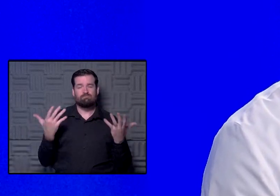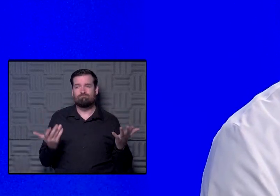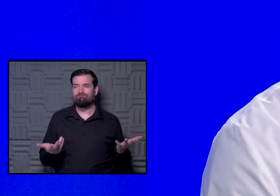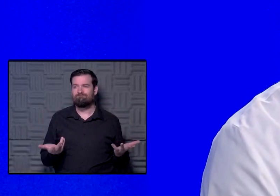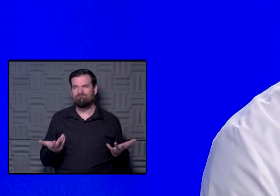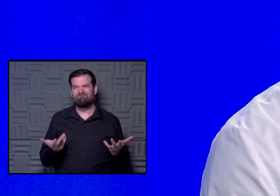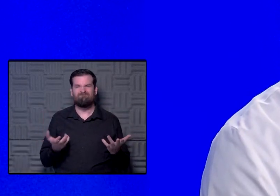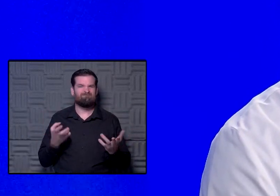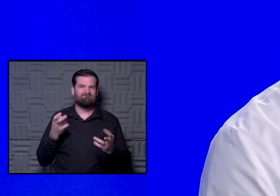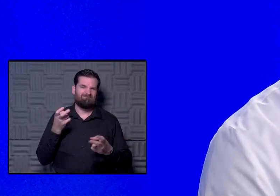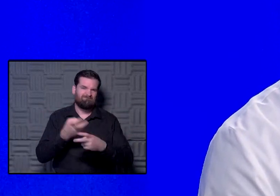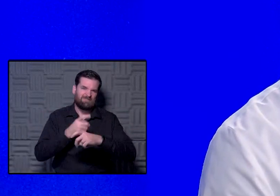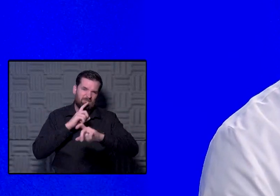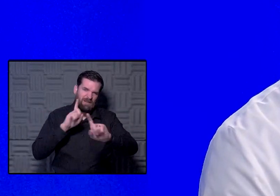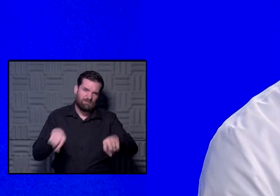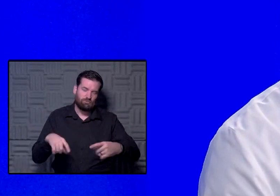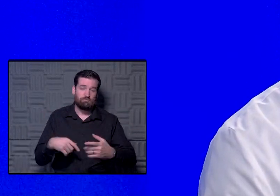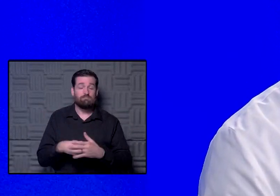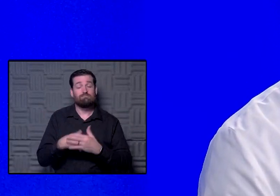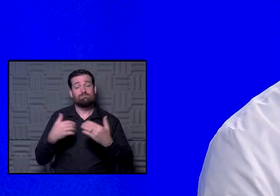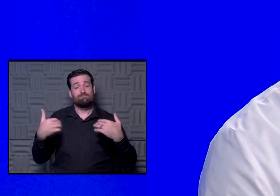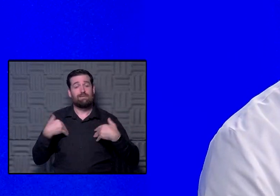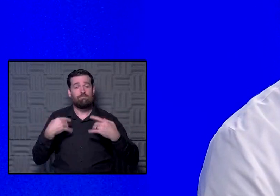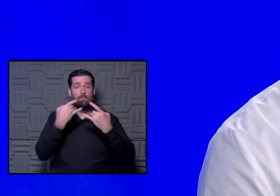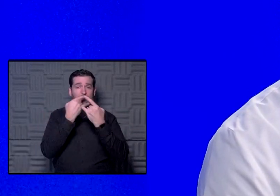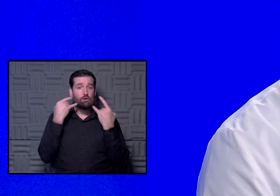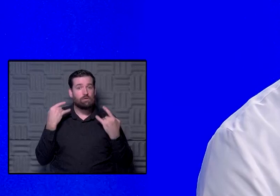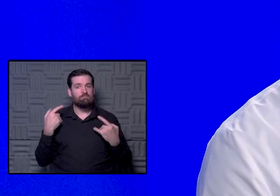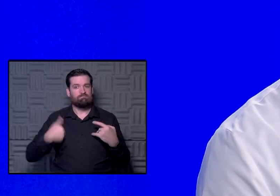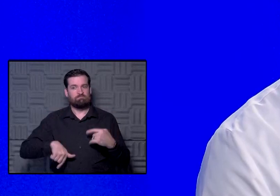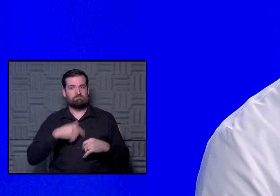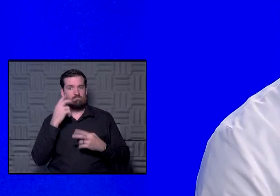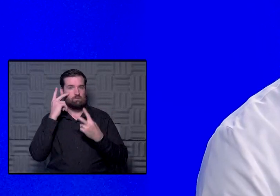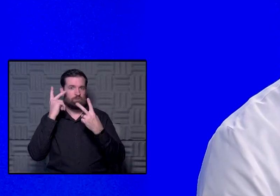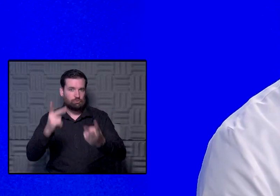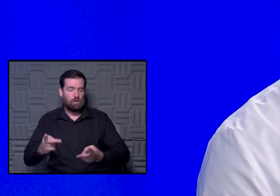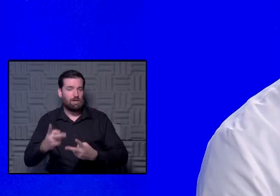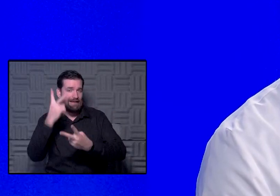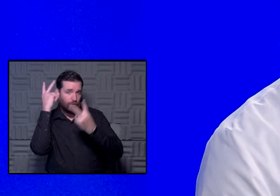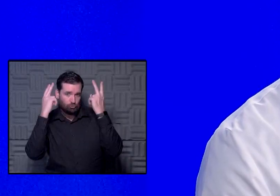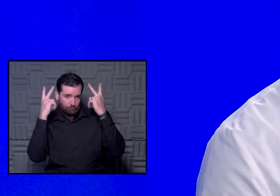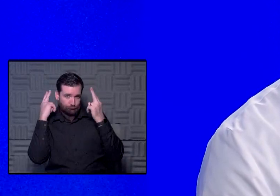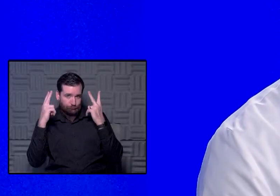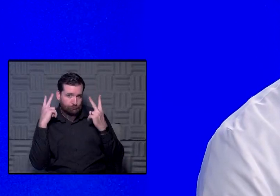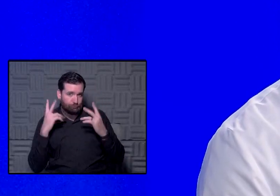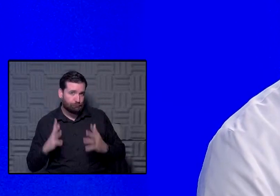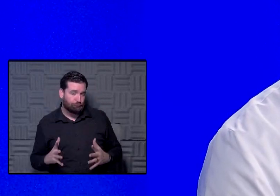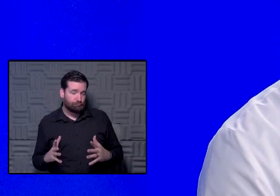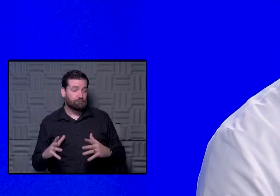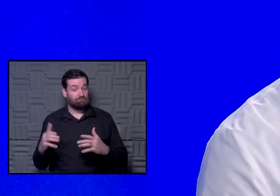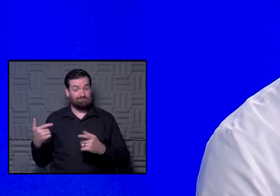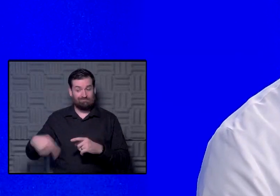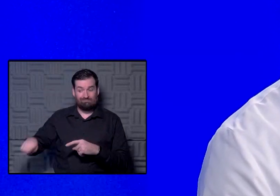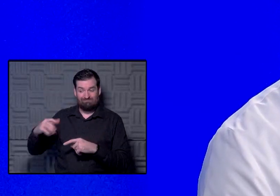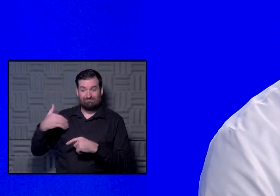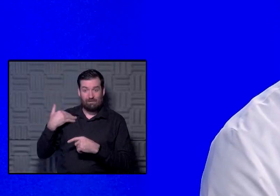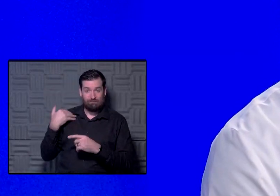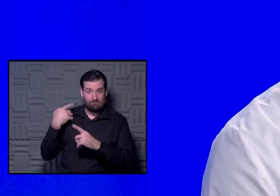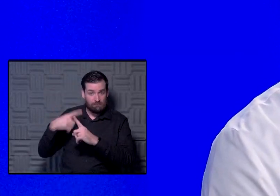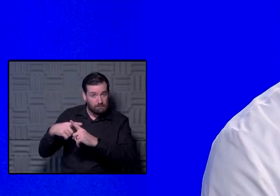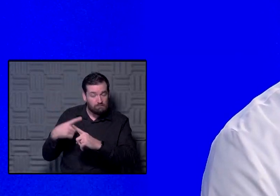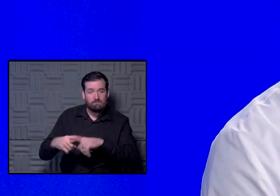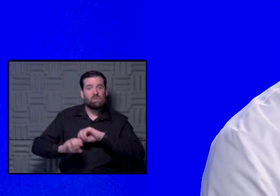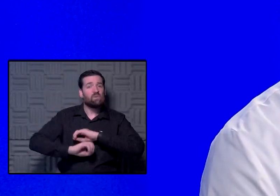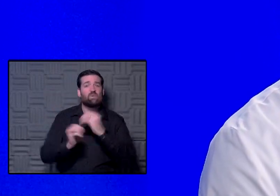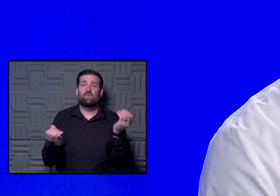That's very difficult to answer. If you have the barrier on, just as we saw in those hairdressers that had the disease, didn't spread it